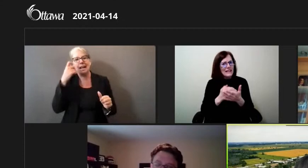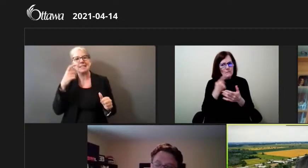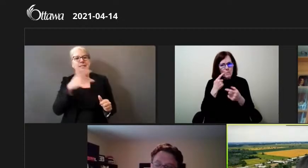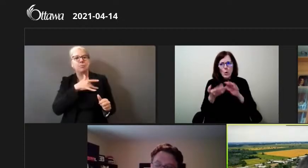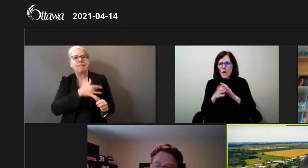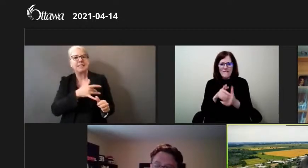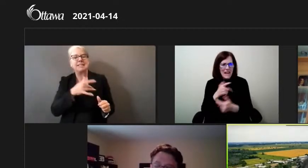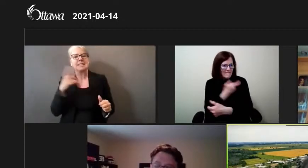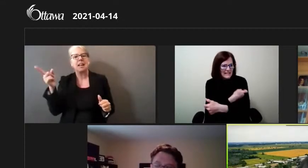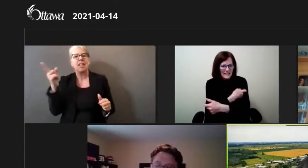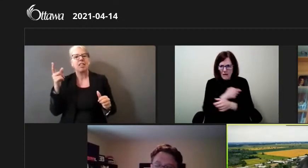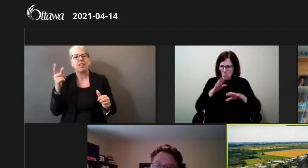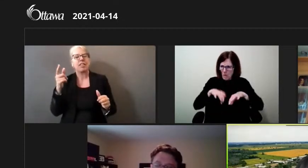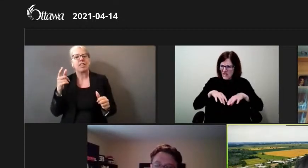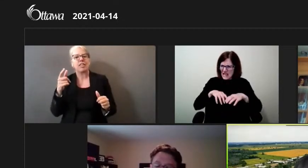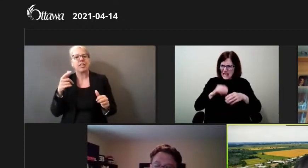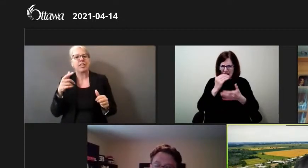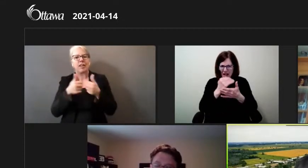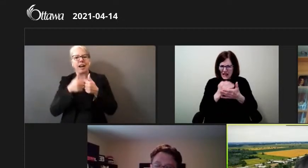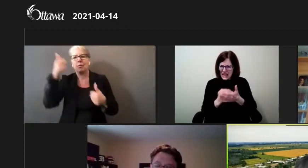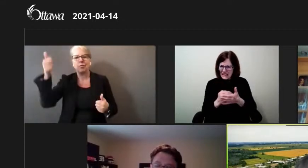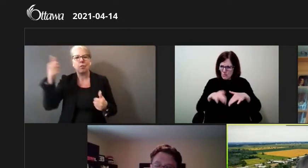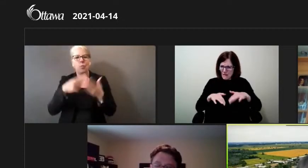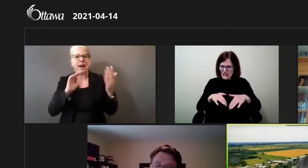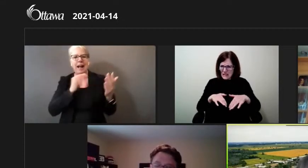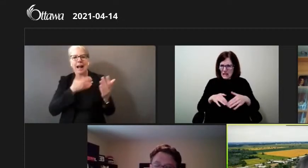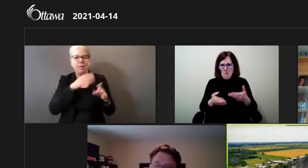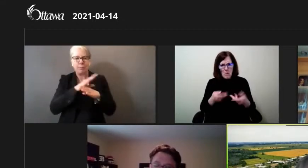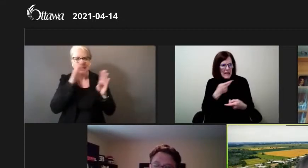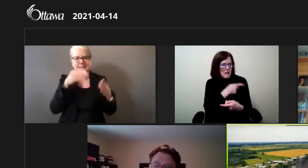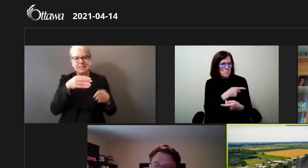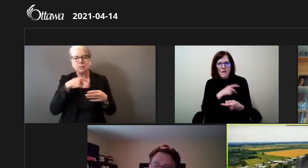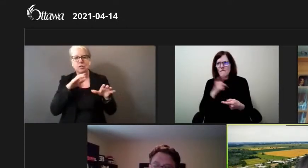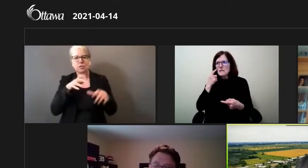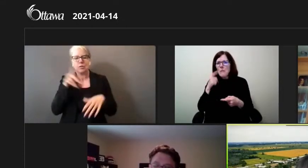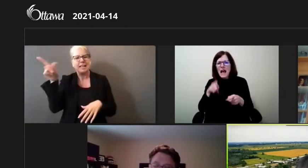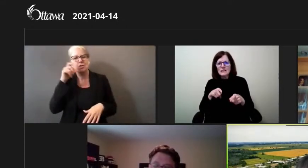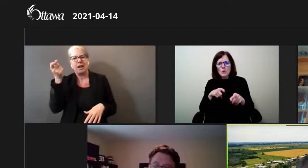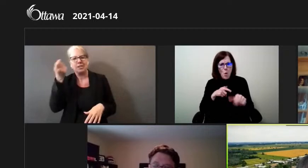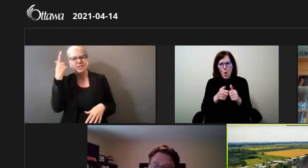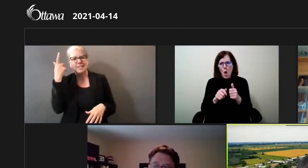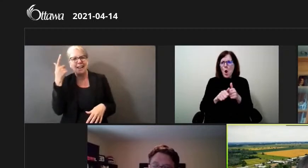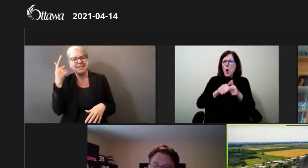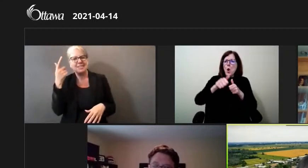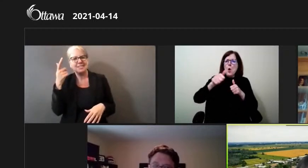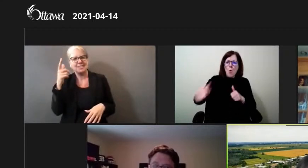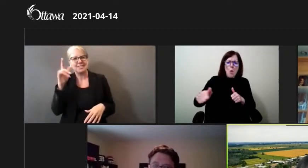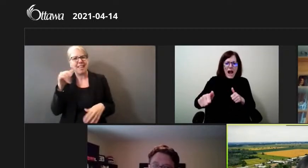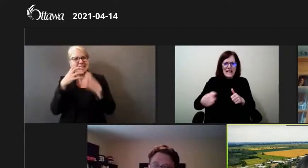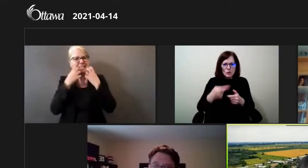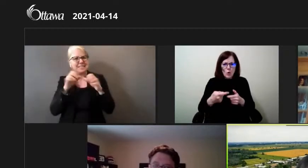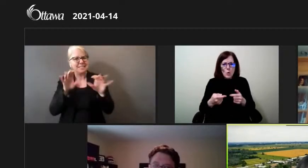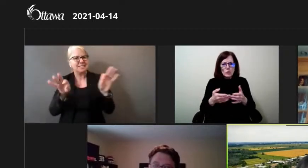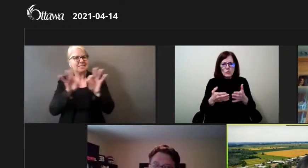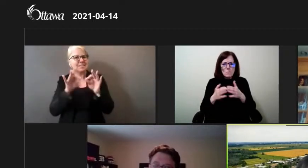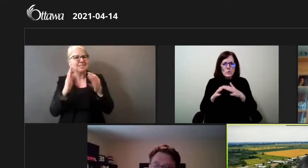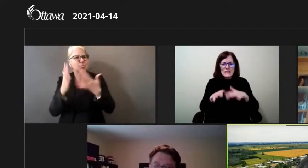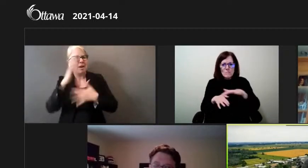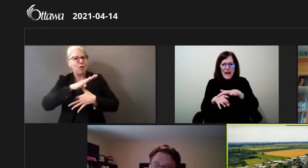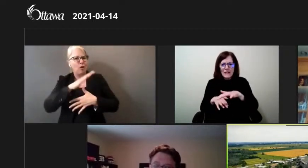because they're so far removed from the type of business that we're in, they don't understand that they are the priority that they need to